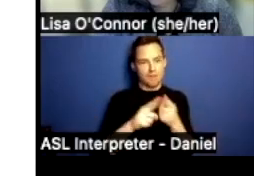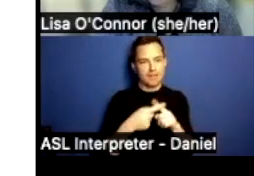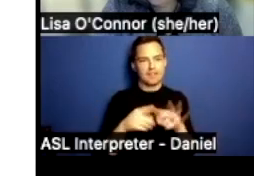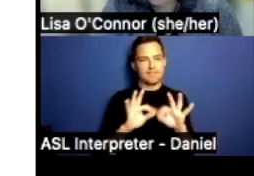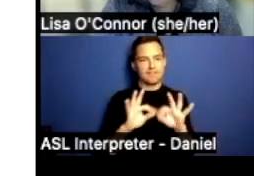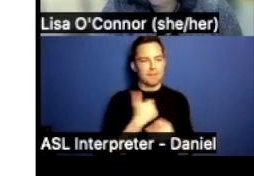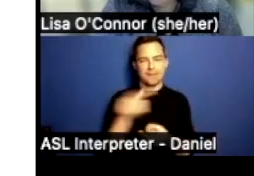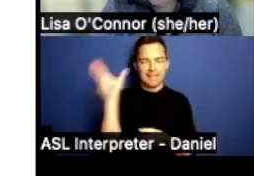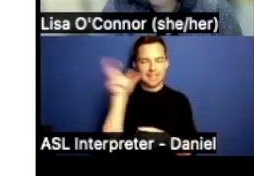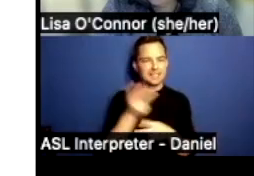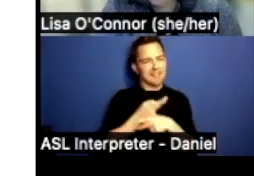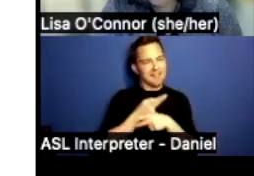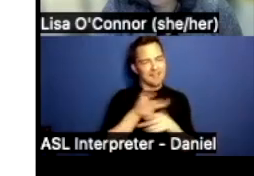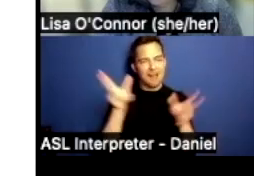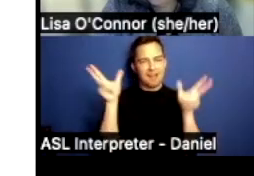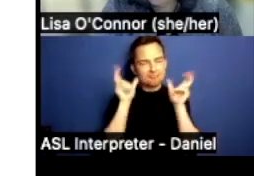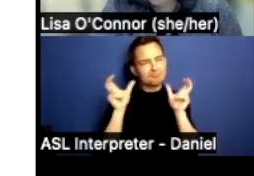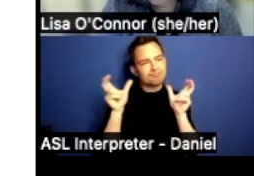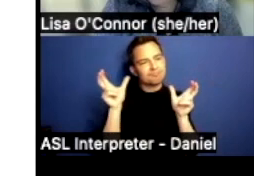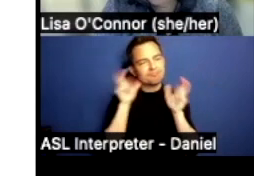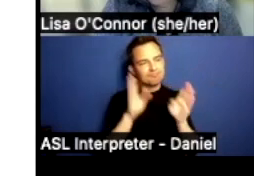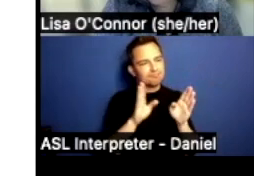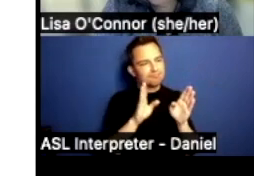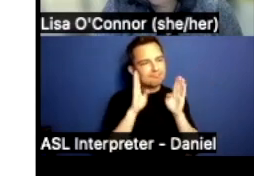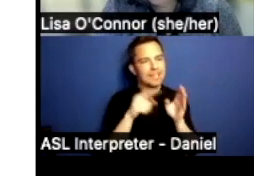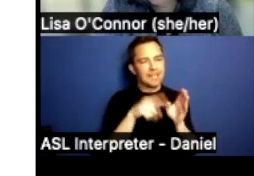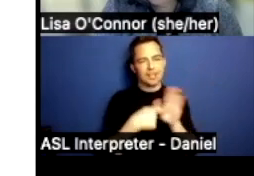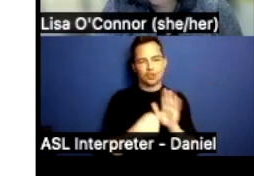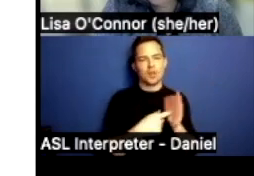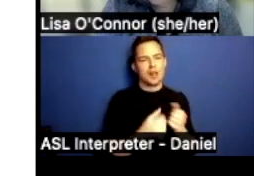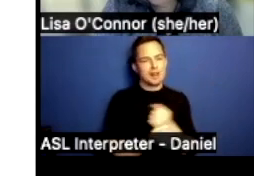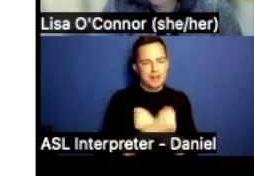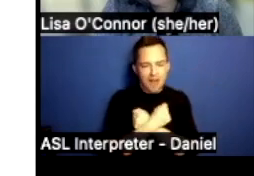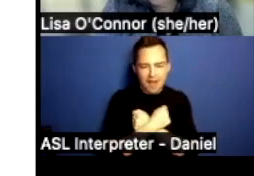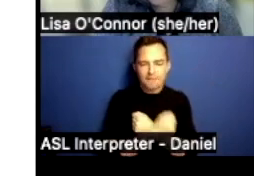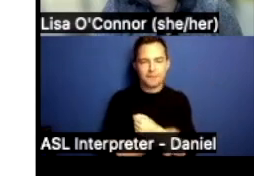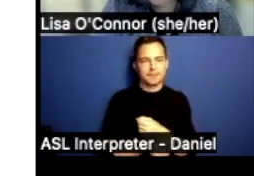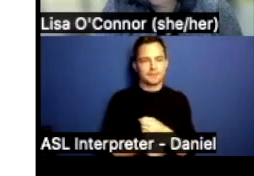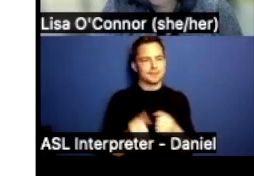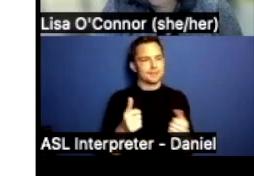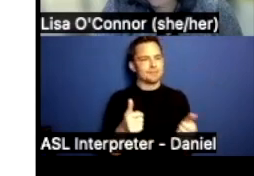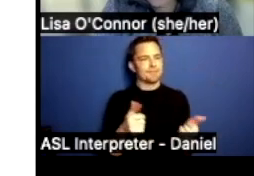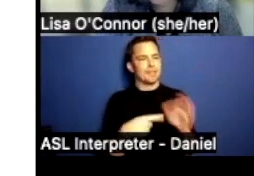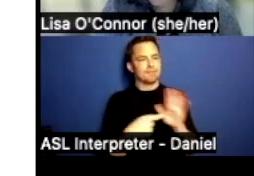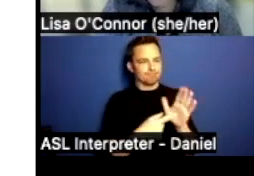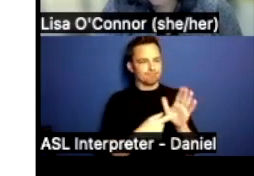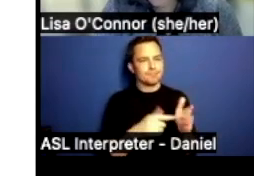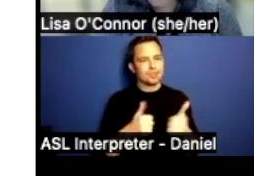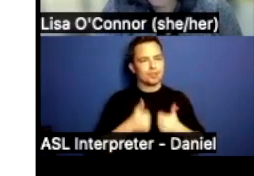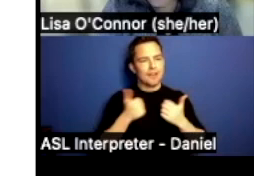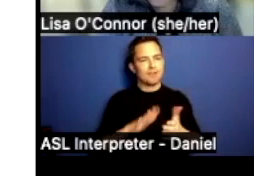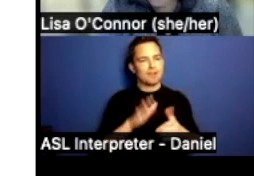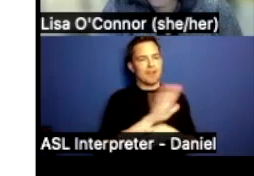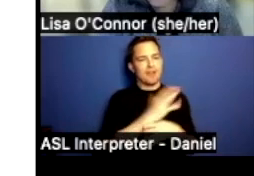carefully, stayed with the survivor's perspective, and expressed love and a sense of the survivor's value. And this was